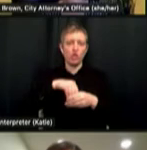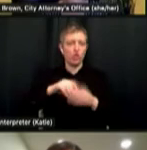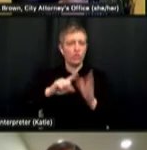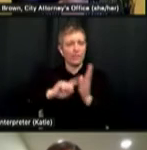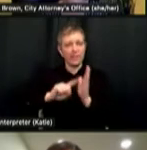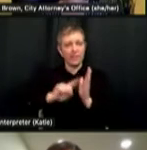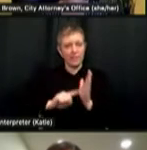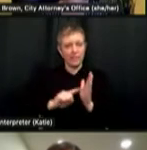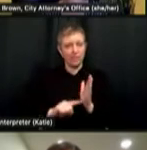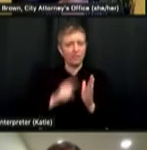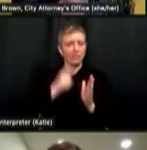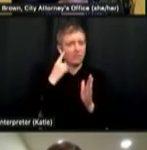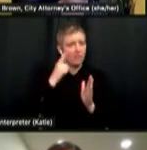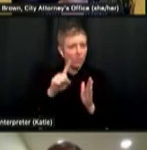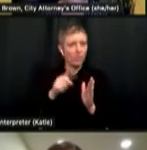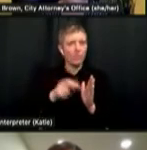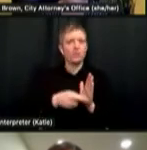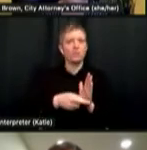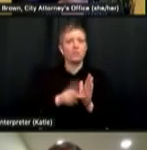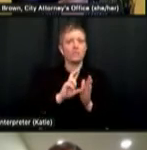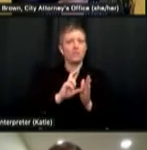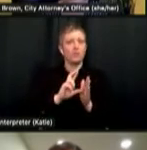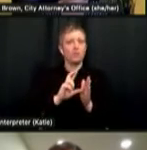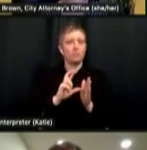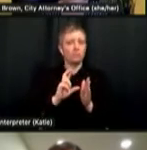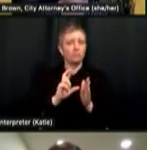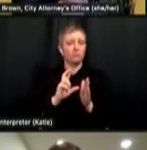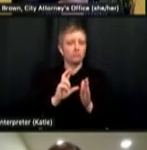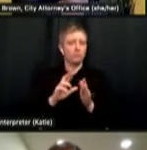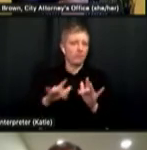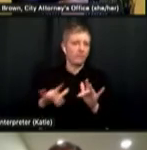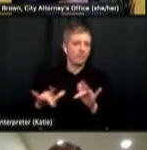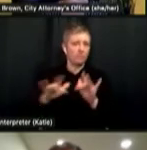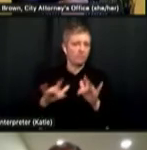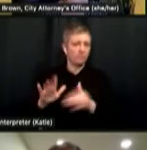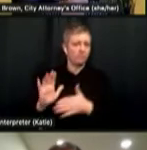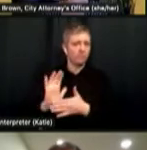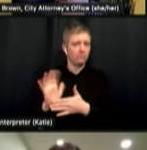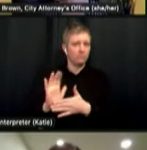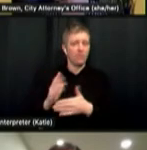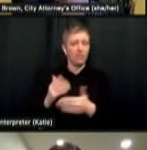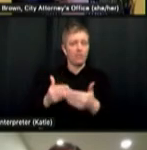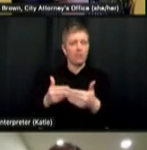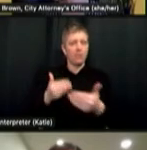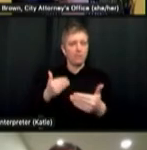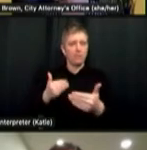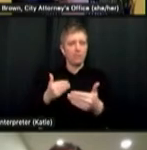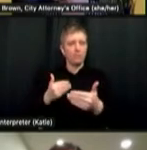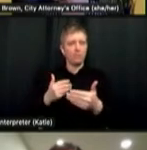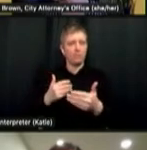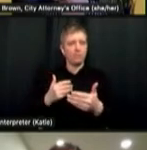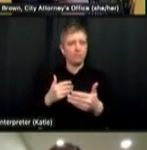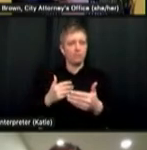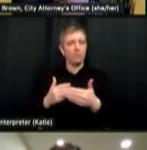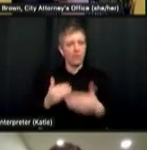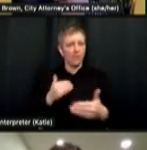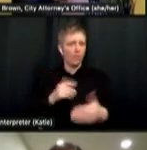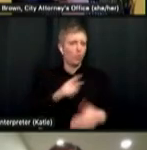review the footage before the involved officer review the footage.